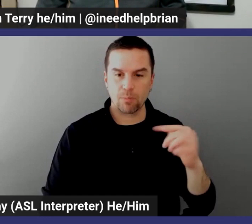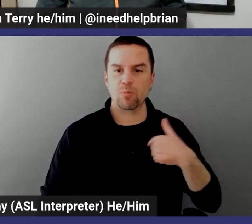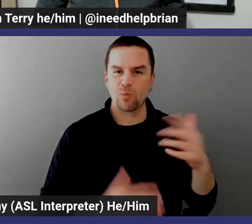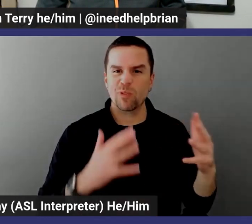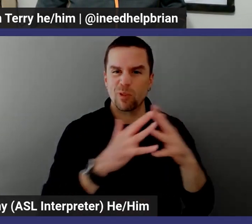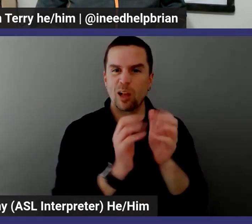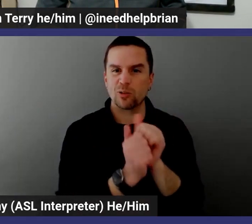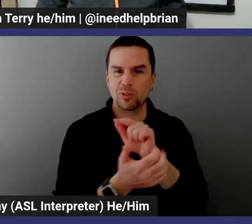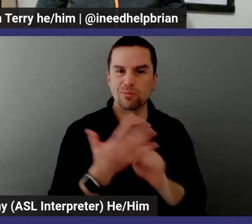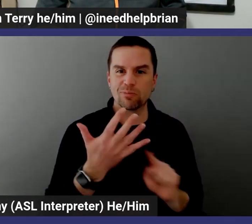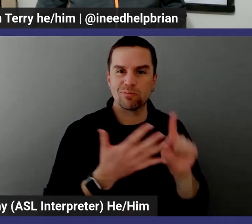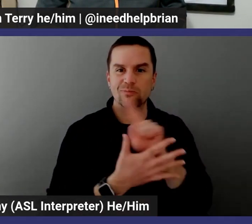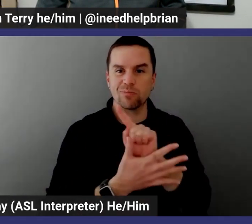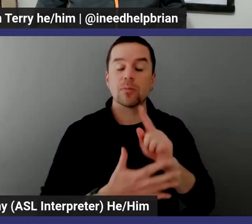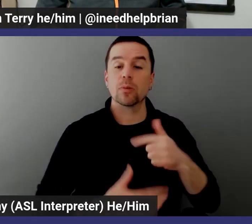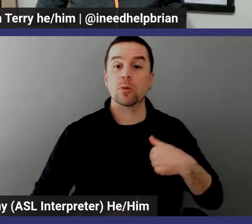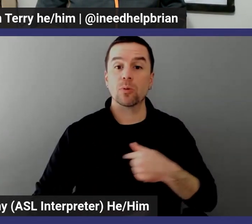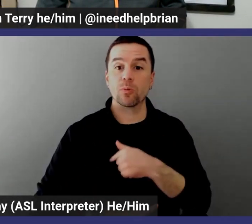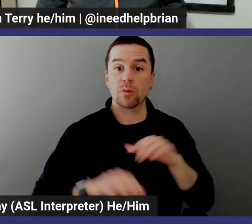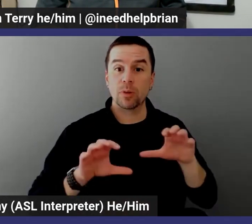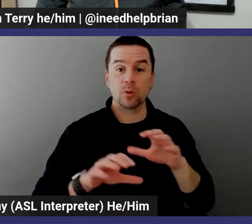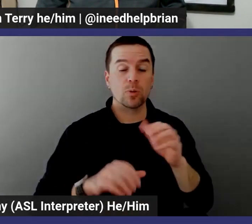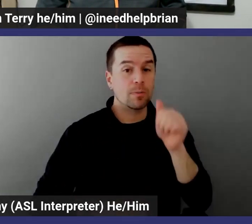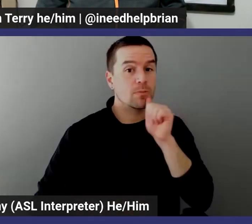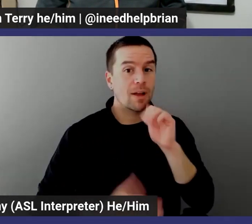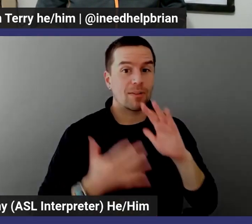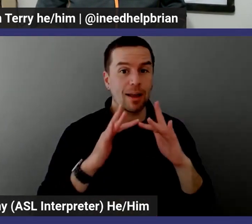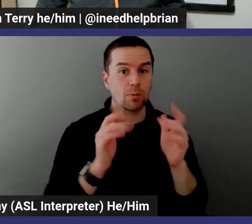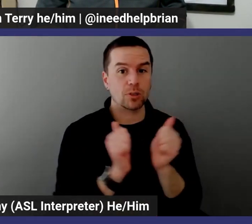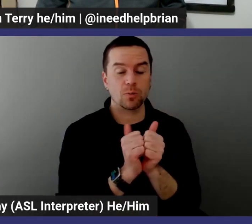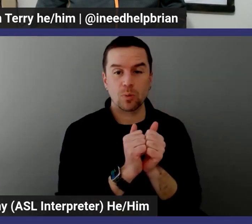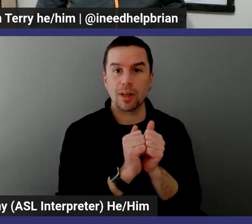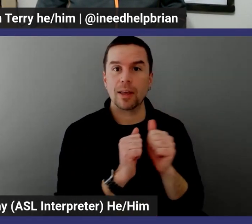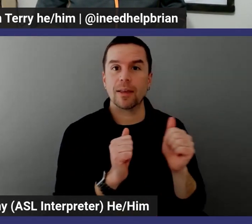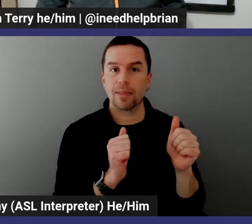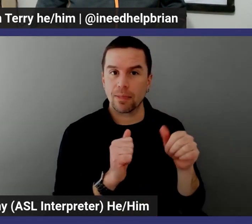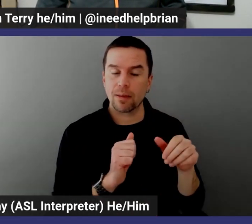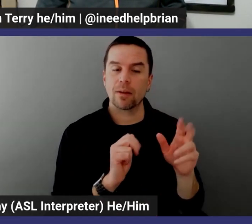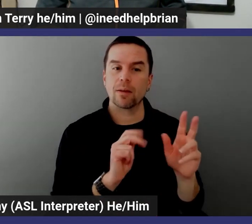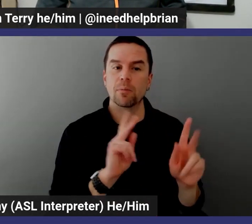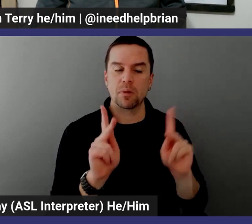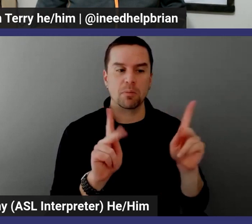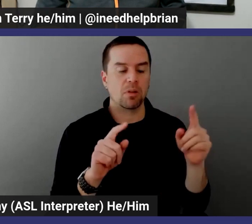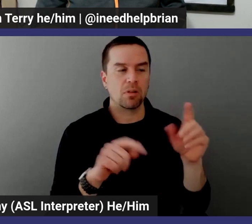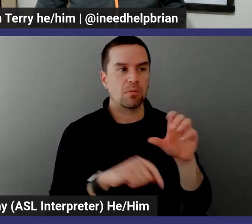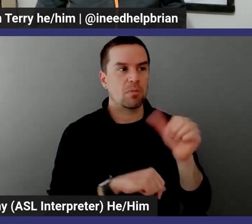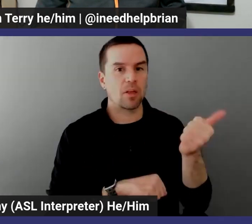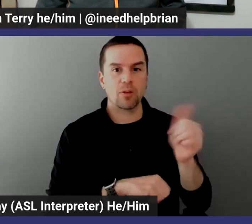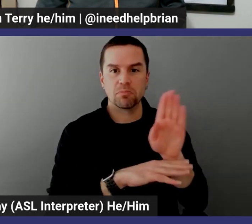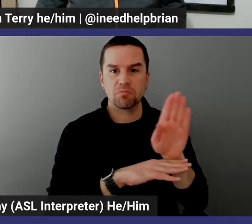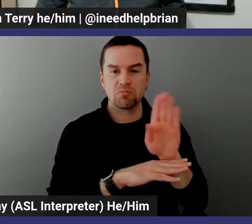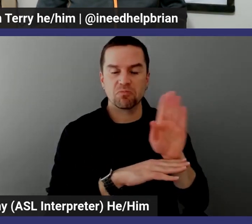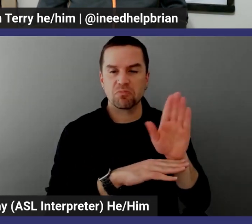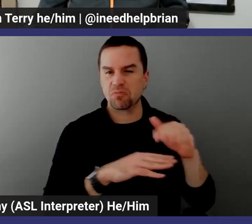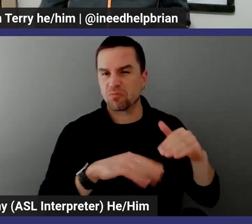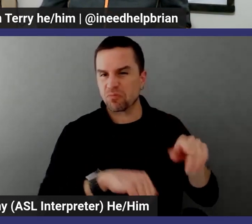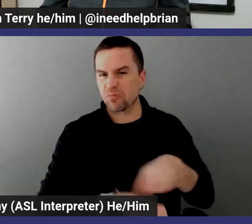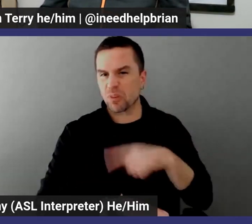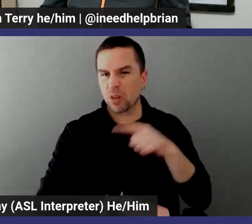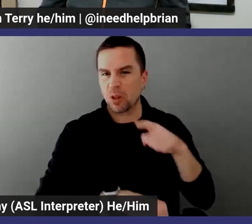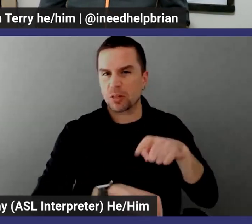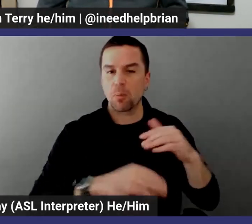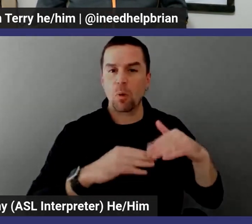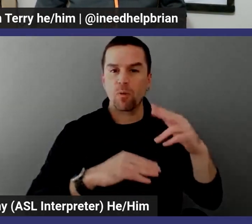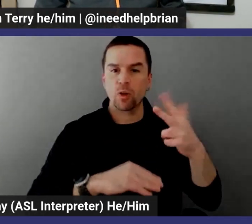has been doing private networks with CSPs and other ISPs as well for a long time, for over 3 years. However, these